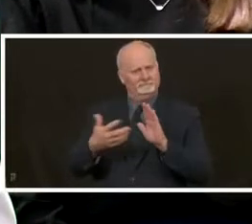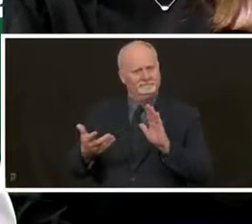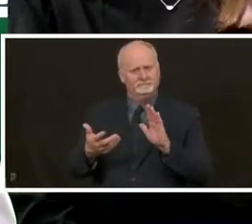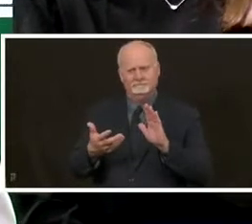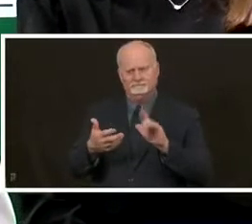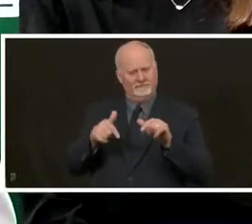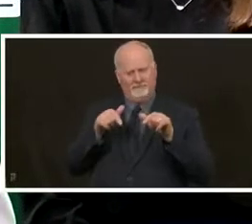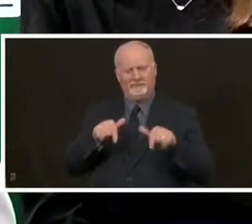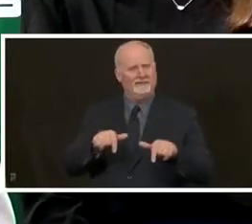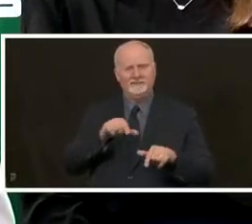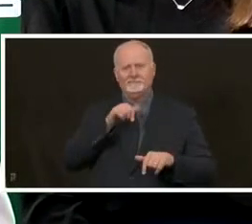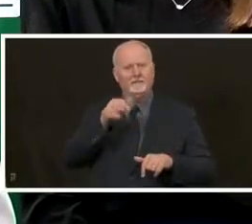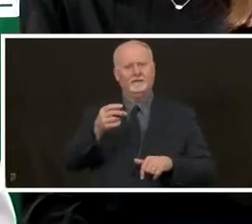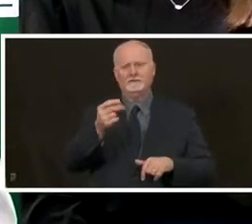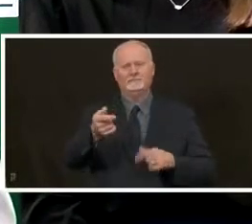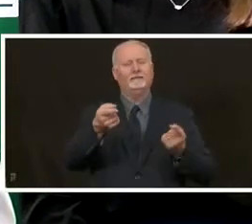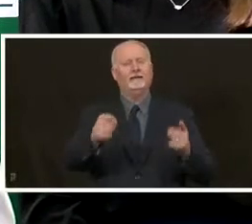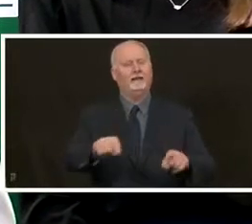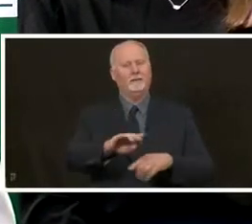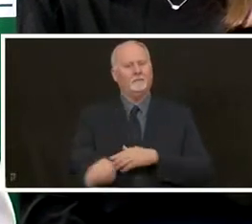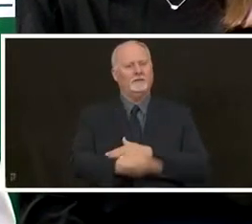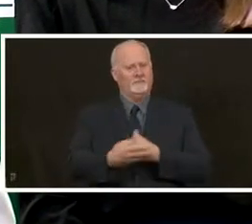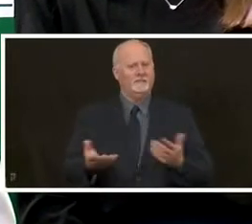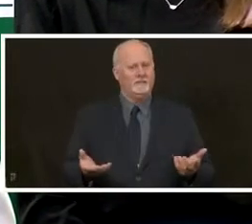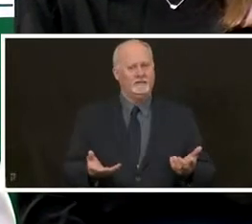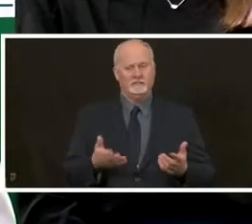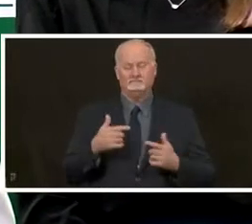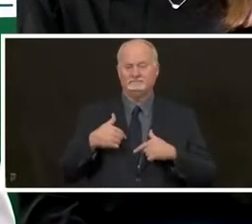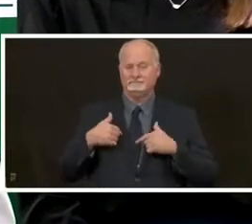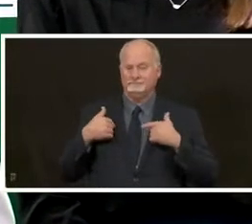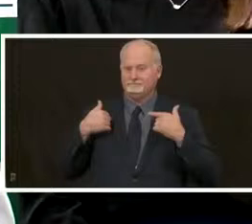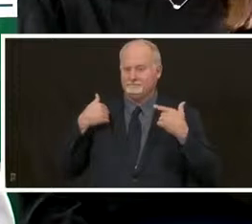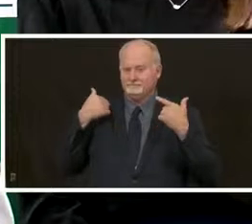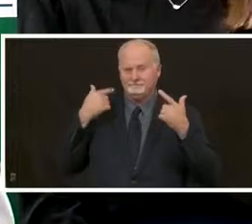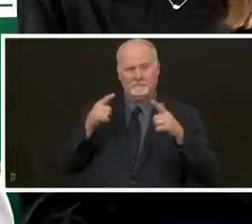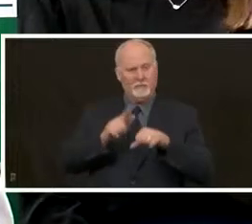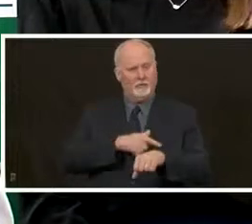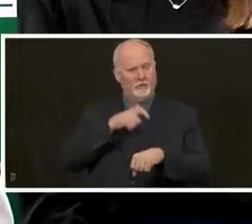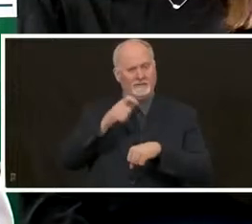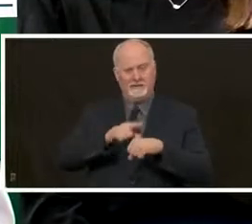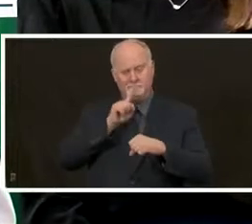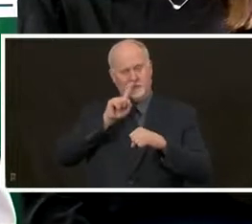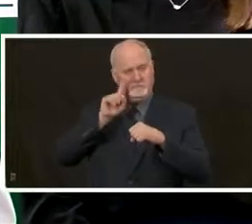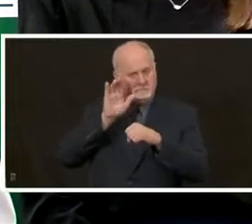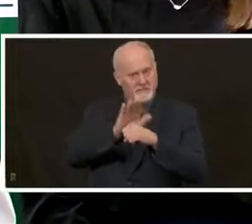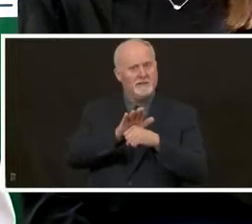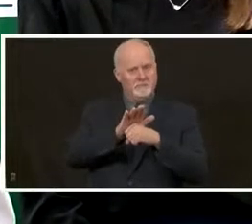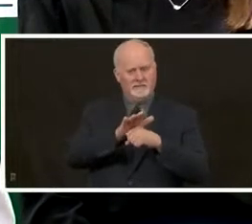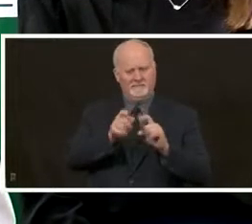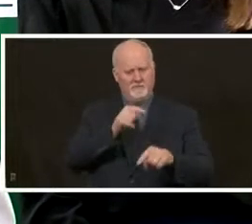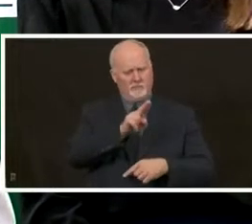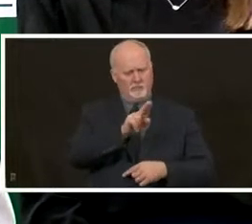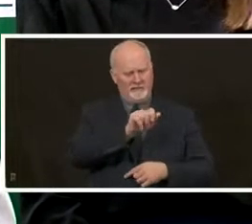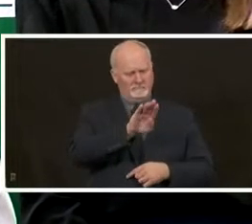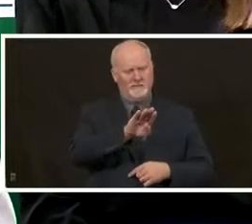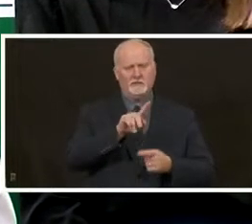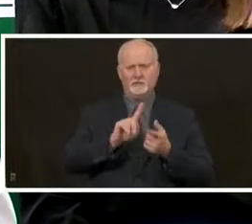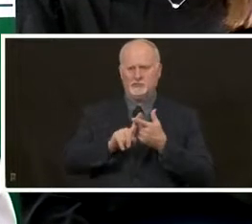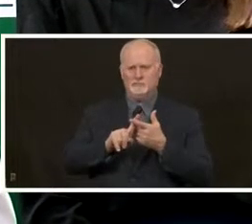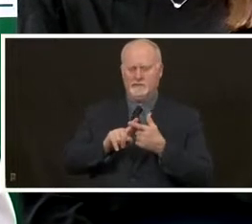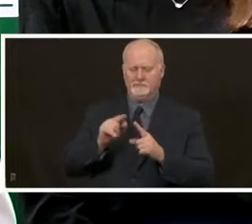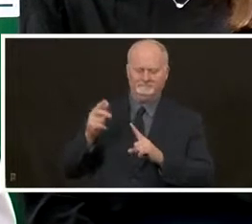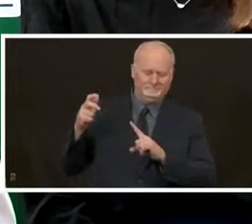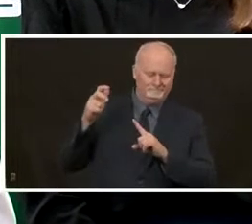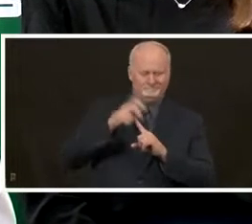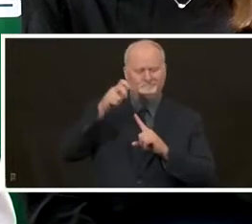that this did not occur overnight. This has been a long journey and commitment of our institution to actually be an outstanding